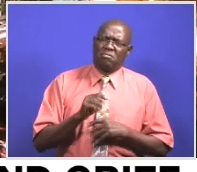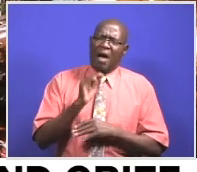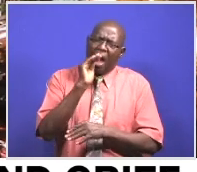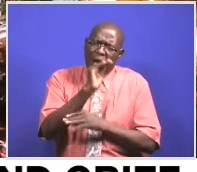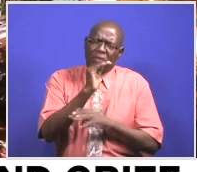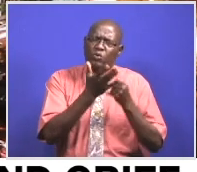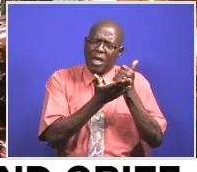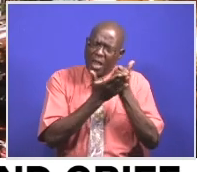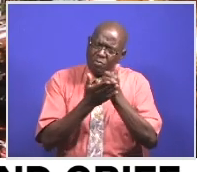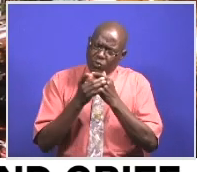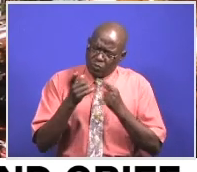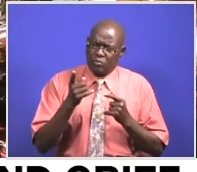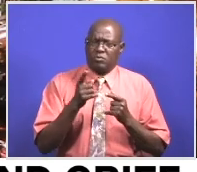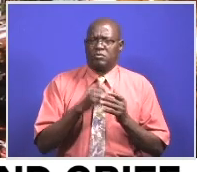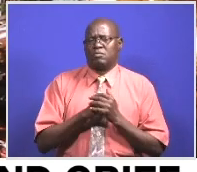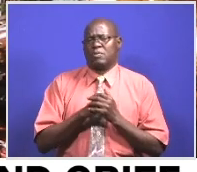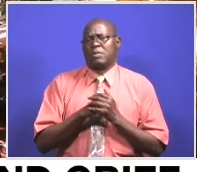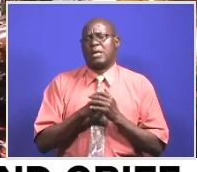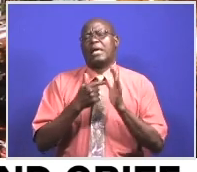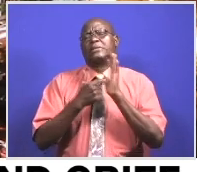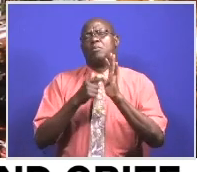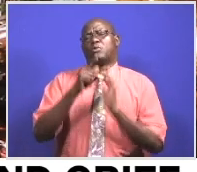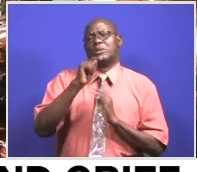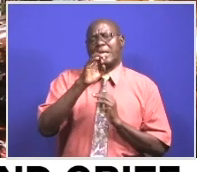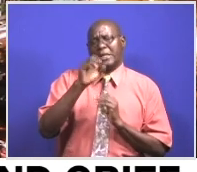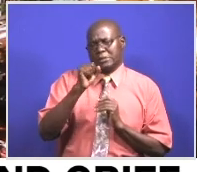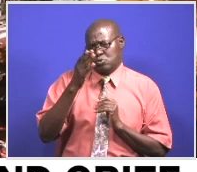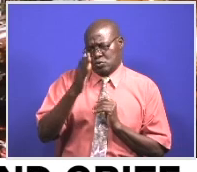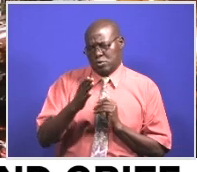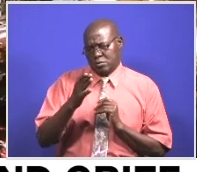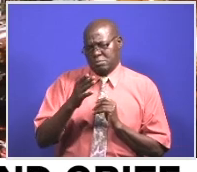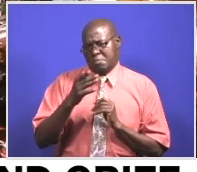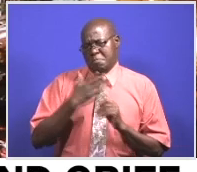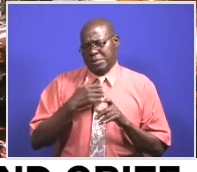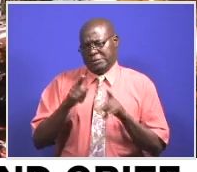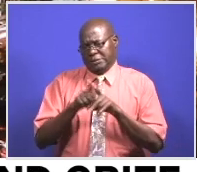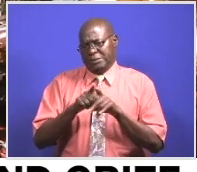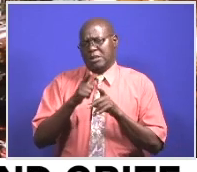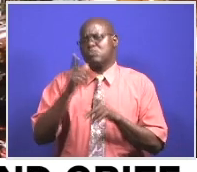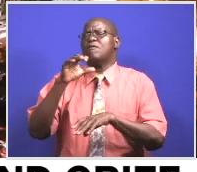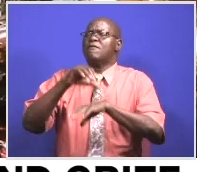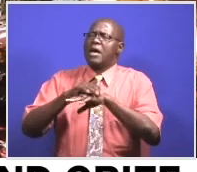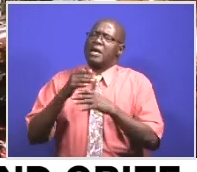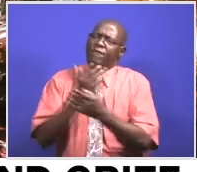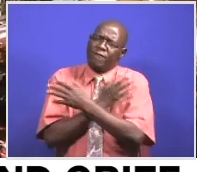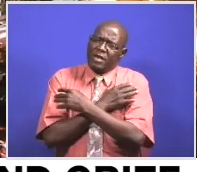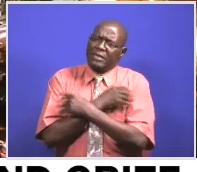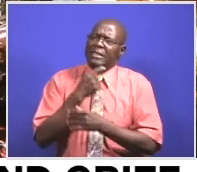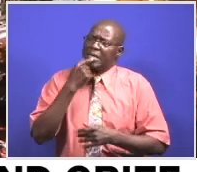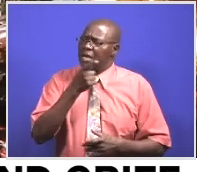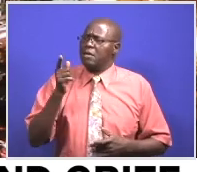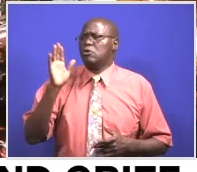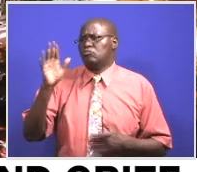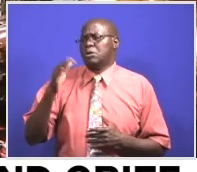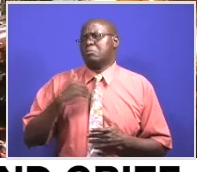someone. If not, for example, Tess, you are my friend. You get it. You are my sister. Find a friend and tell them, this is what I'm going through. But